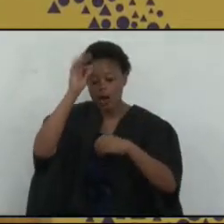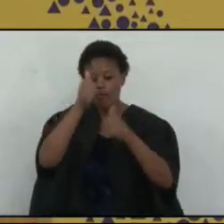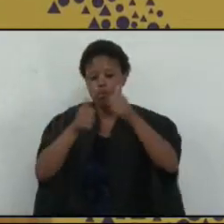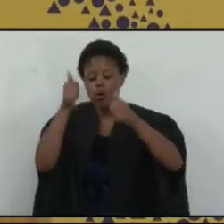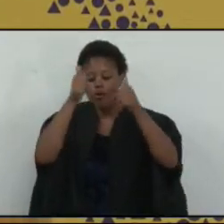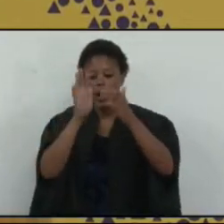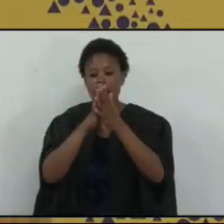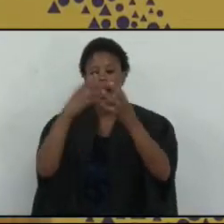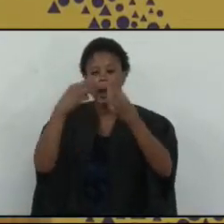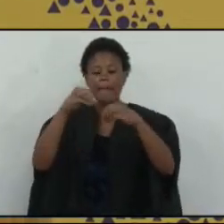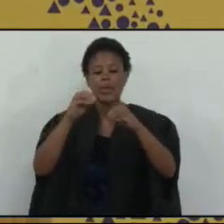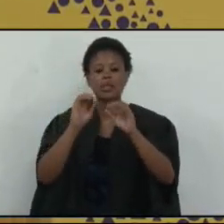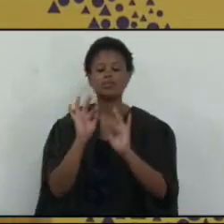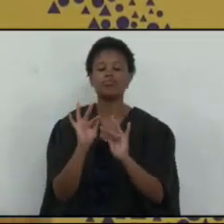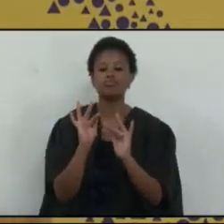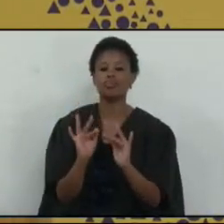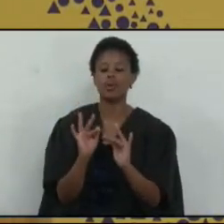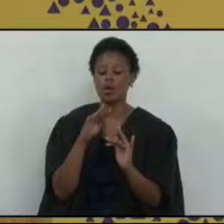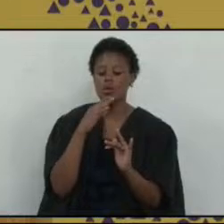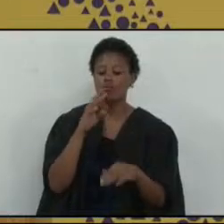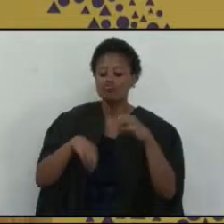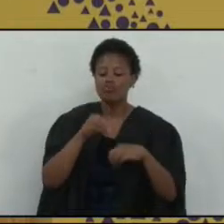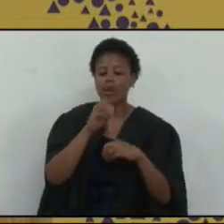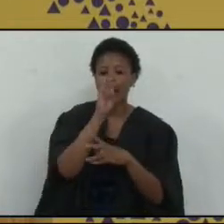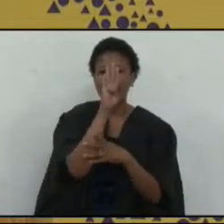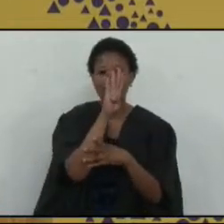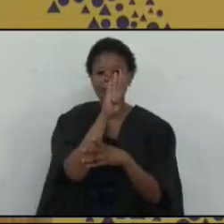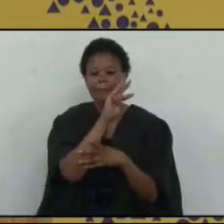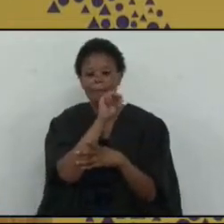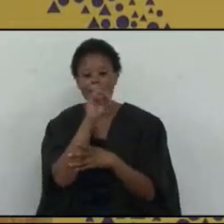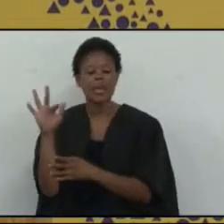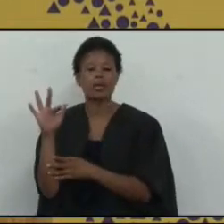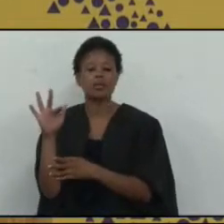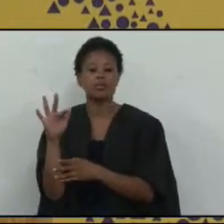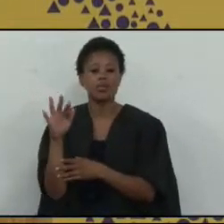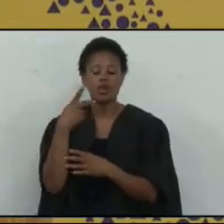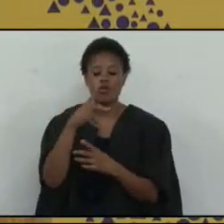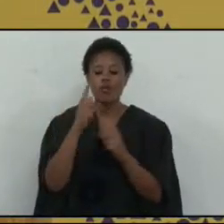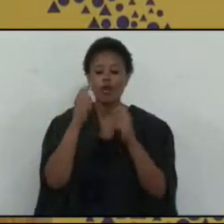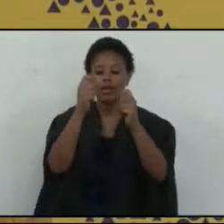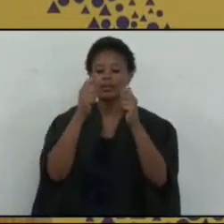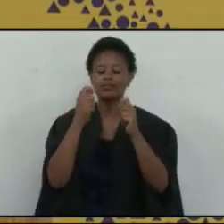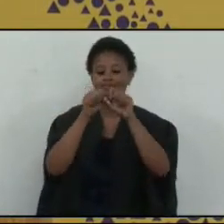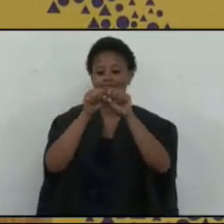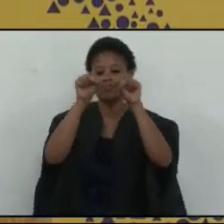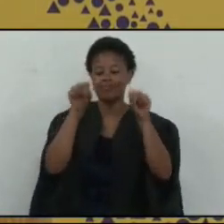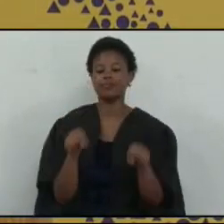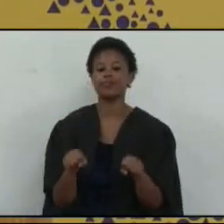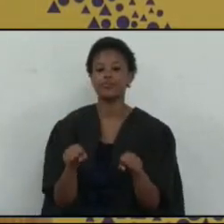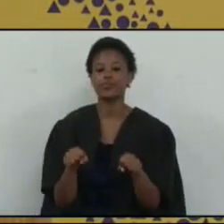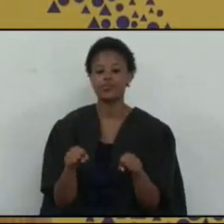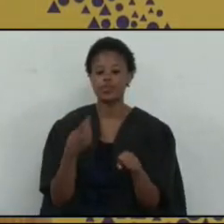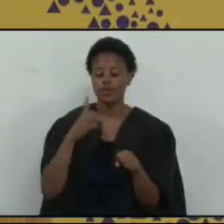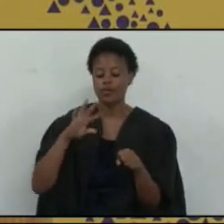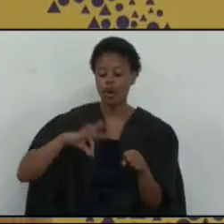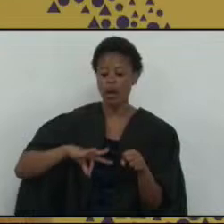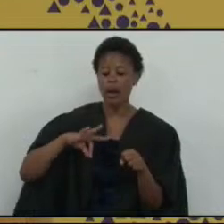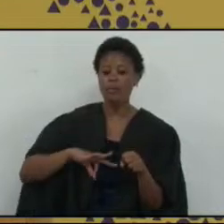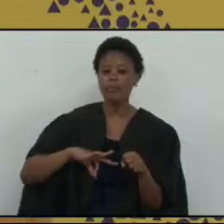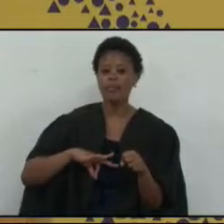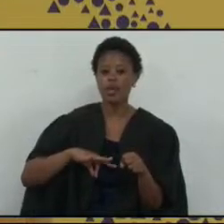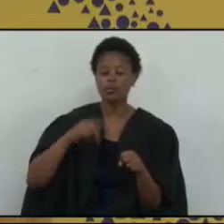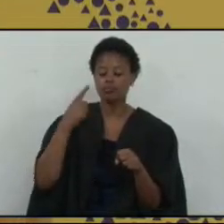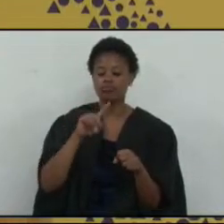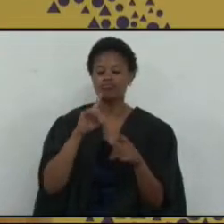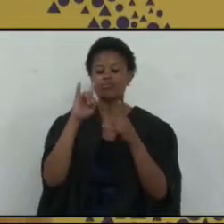business people who were siphoning billions of rand meant for an affordable transport system that was meant to benefit the downtrodden of